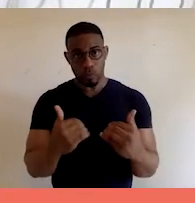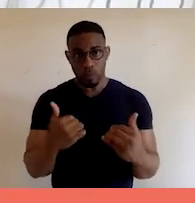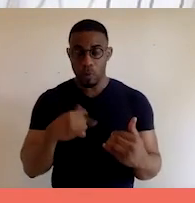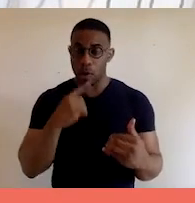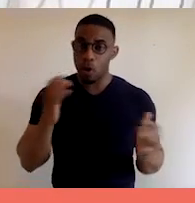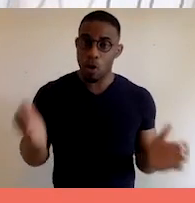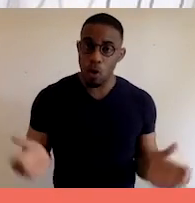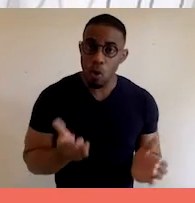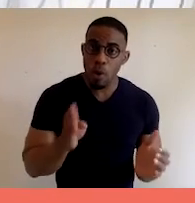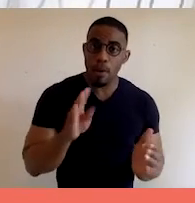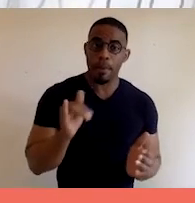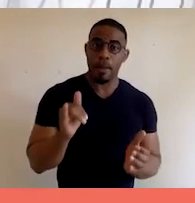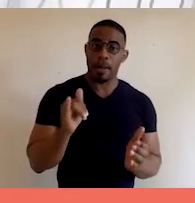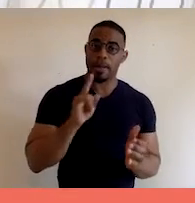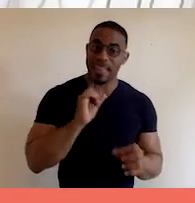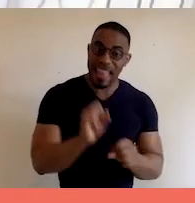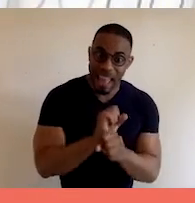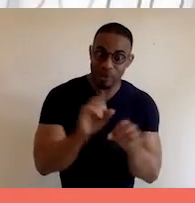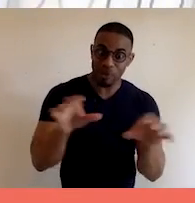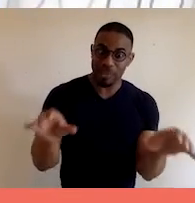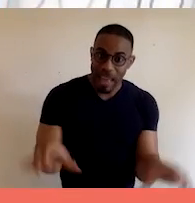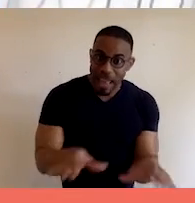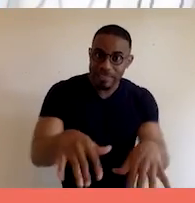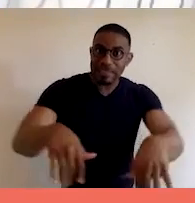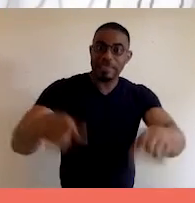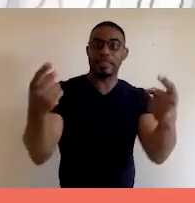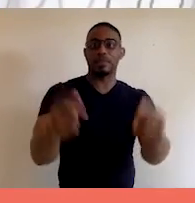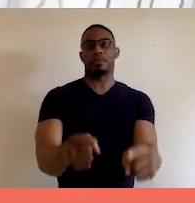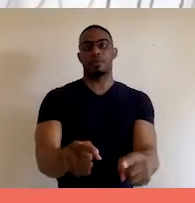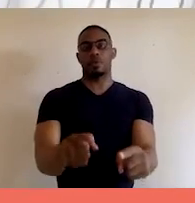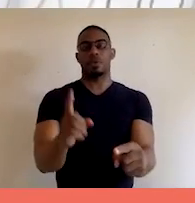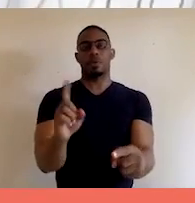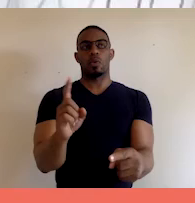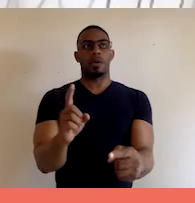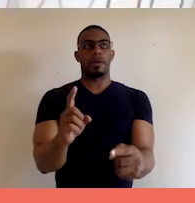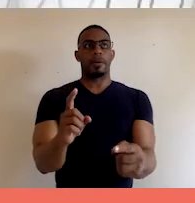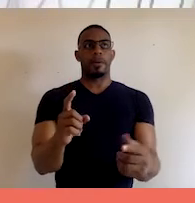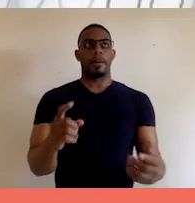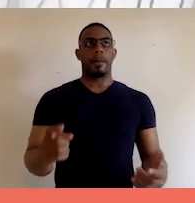are encouraged by the actual action taking place where